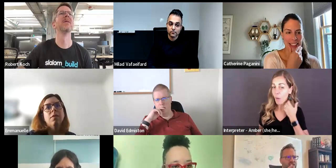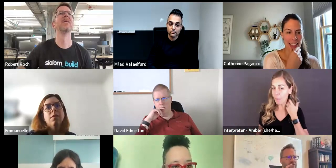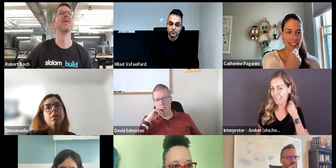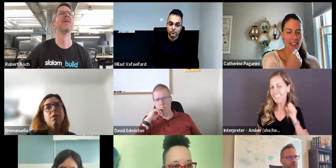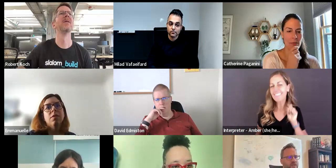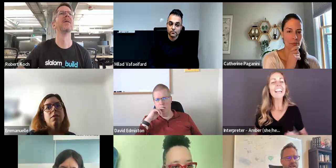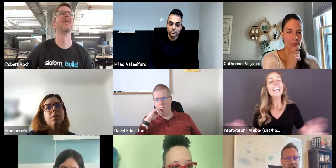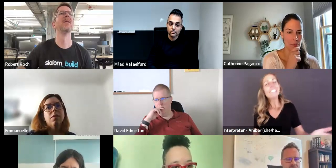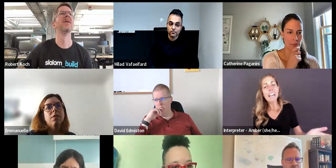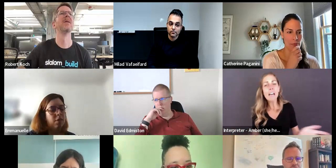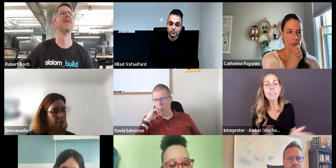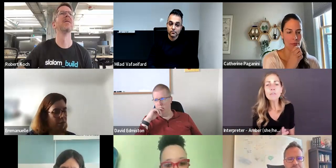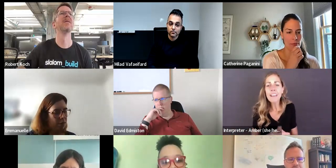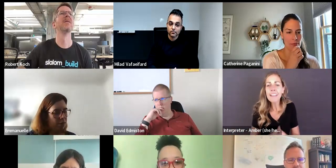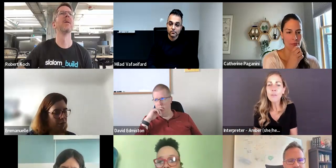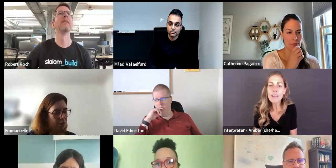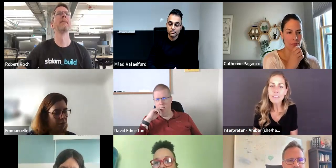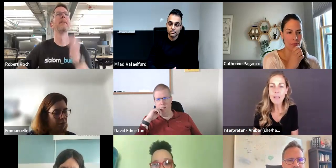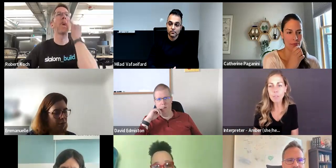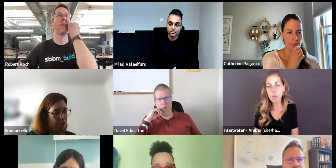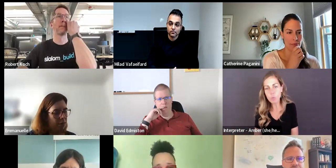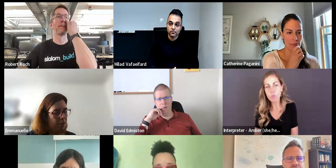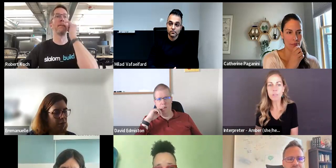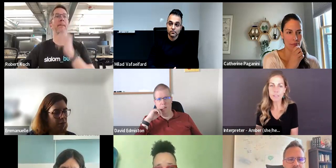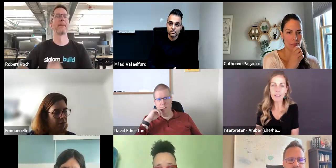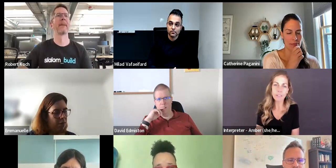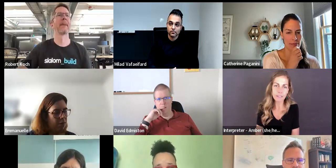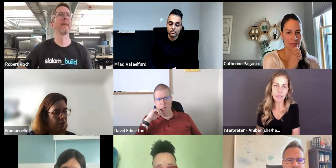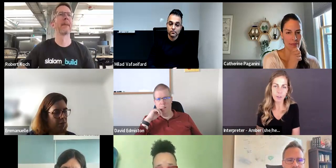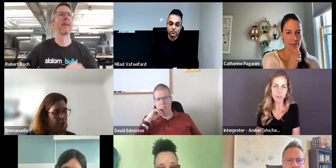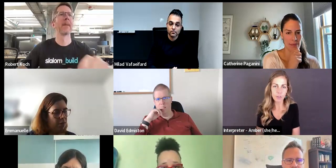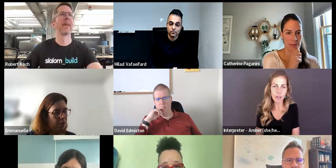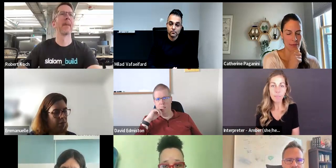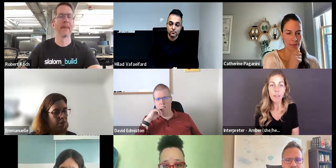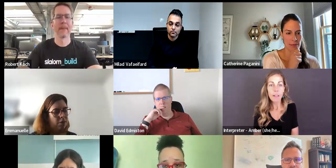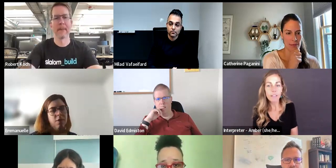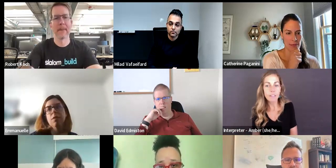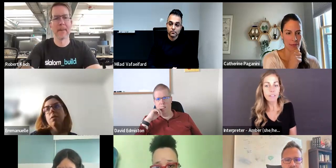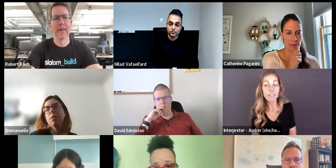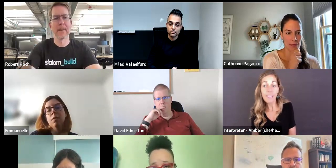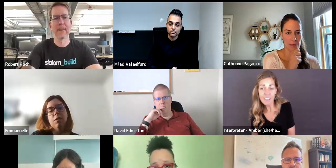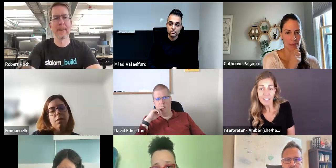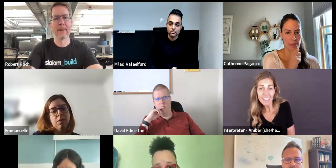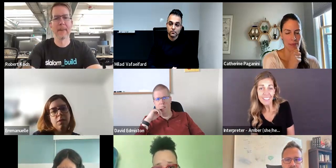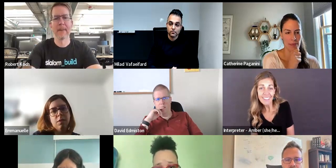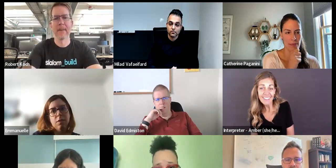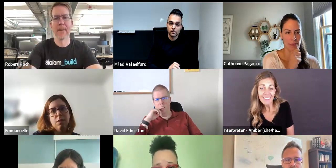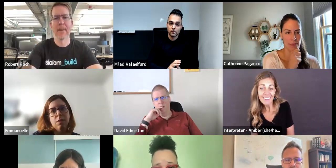bit overwhelming. He's like, yeah, I'm finding the right time to go through and sit down and do that. Destiny says,